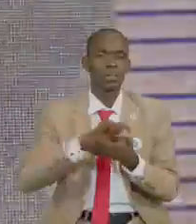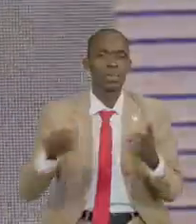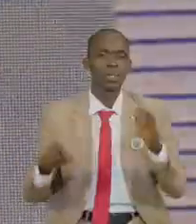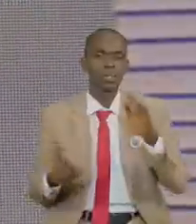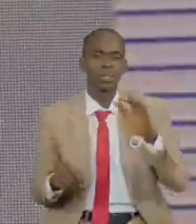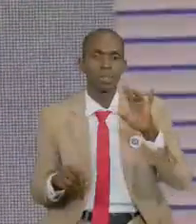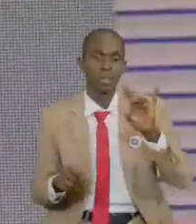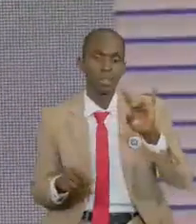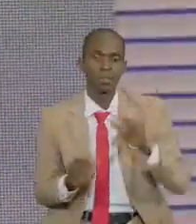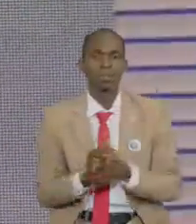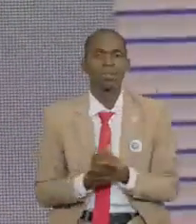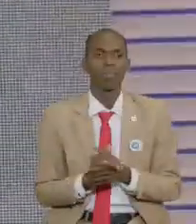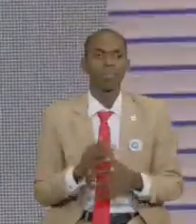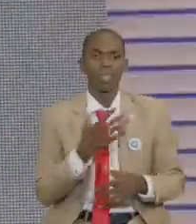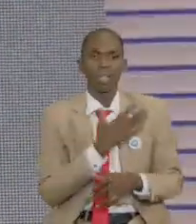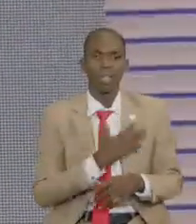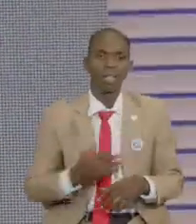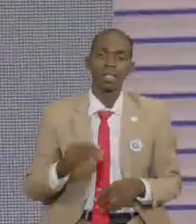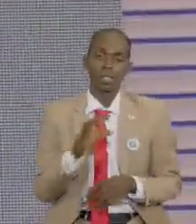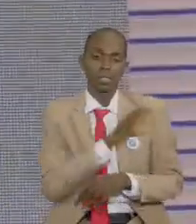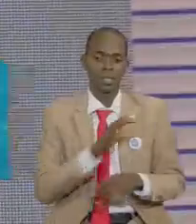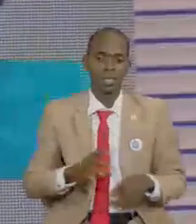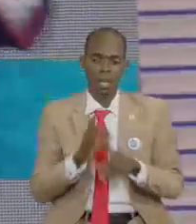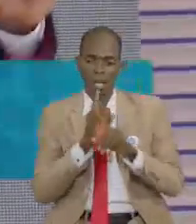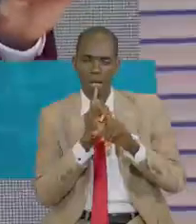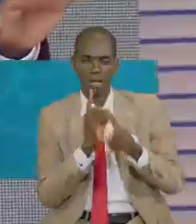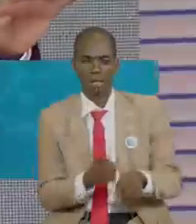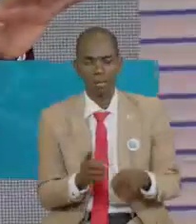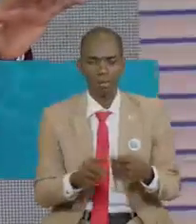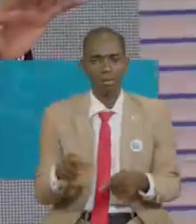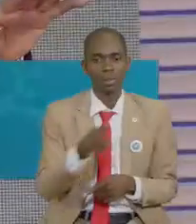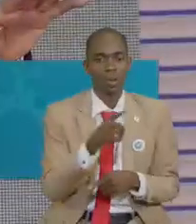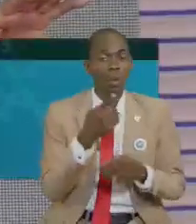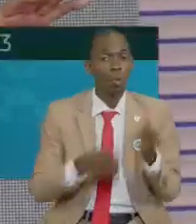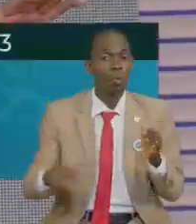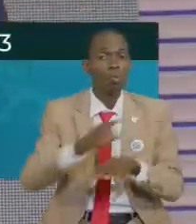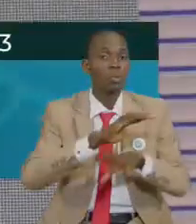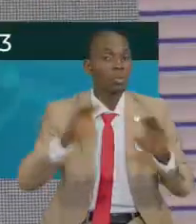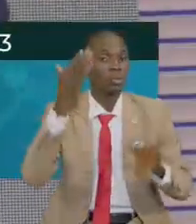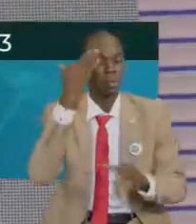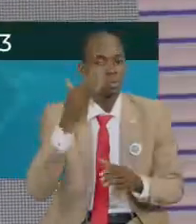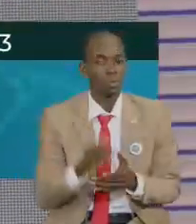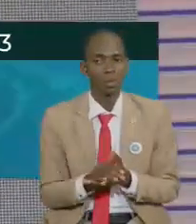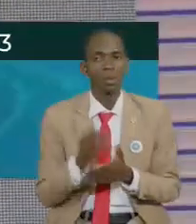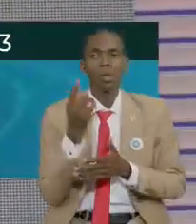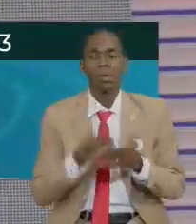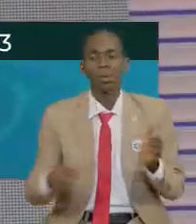And he said unto them, what they did not know, what they did not